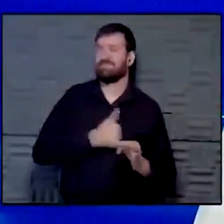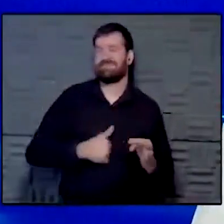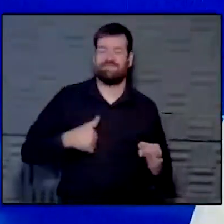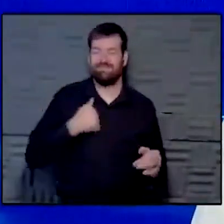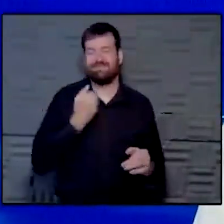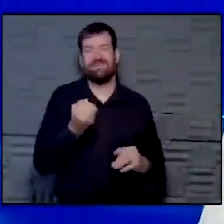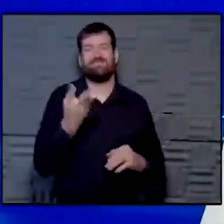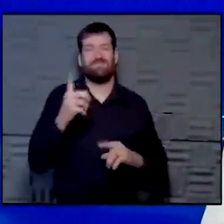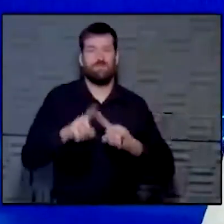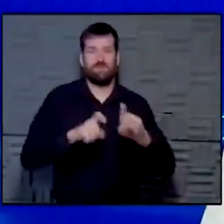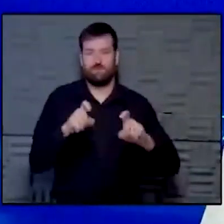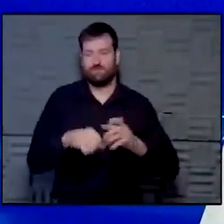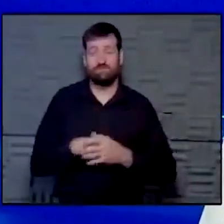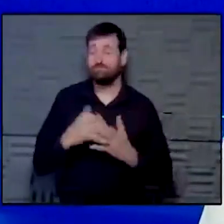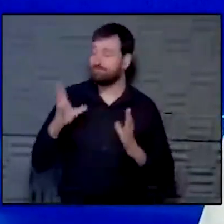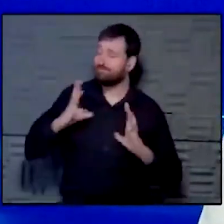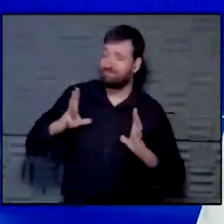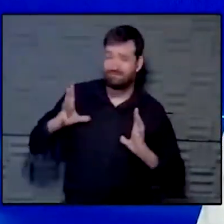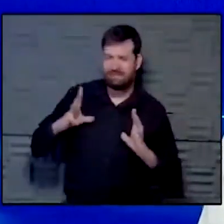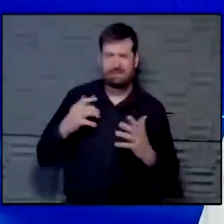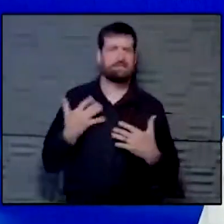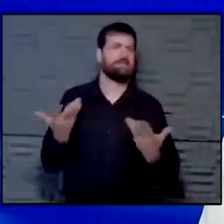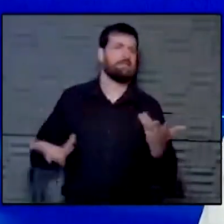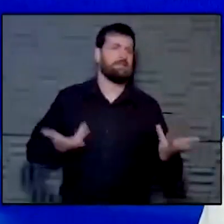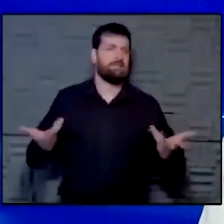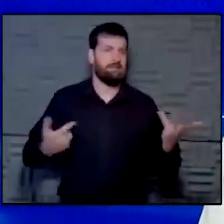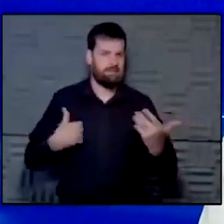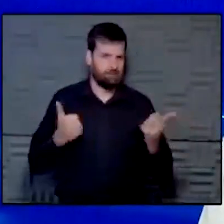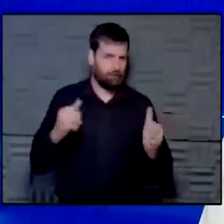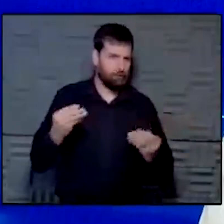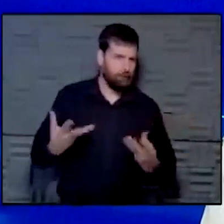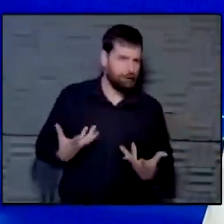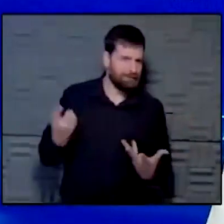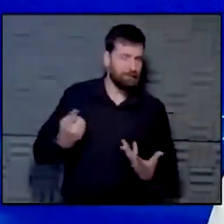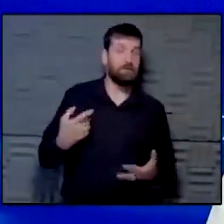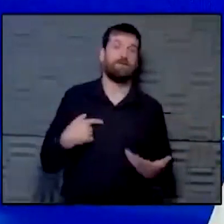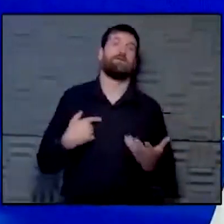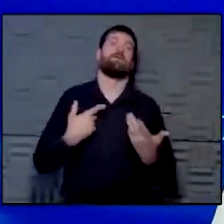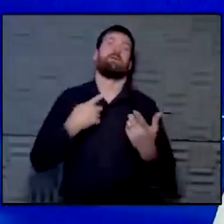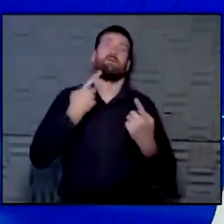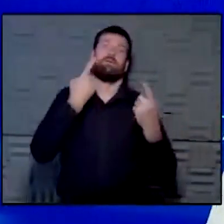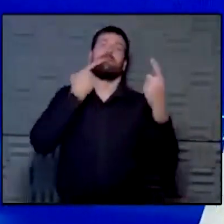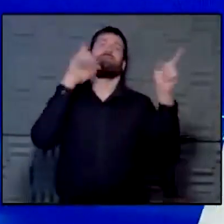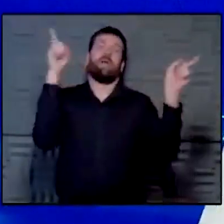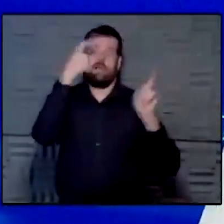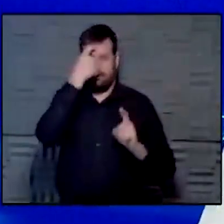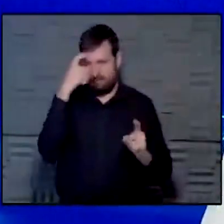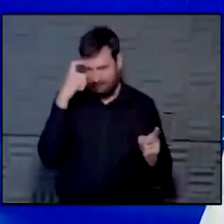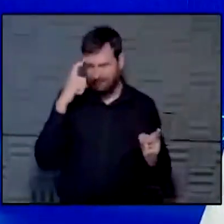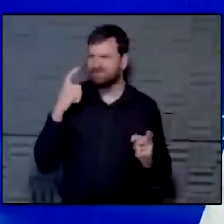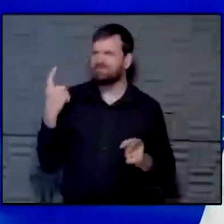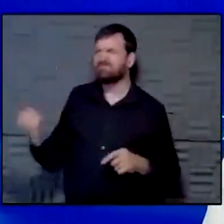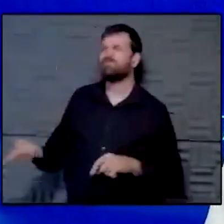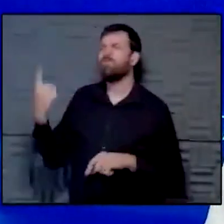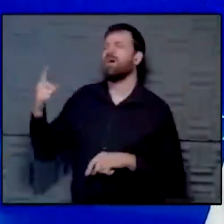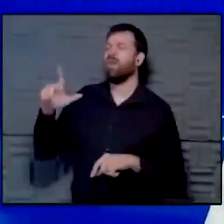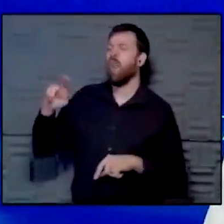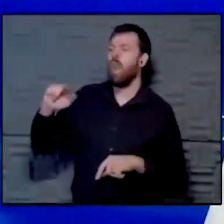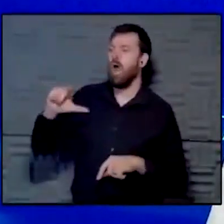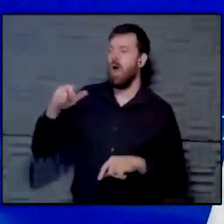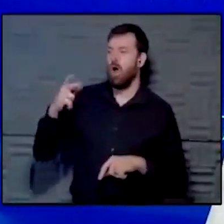couple questions. All right, go No, for it's it. okay. I was like, well, if they're trying to tell me something, I finally learned it. No, you're one of our long I had a couple of